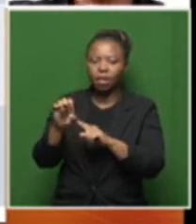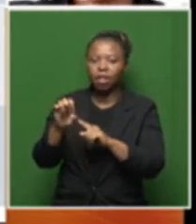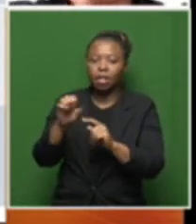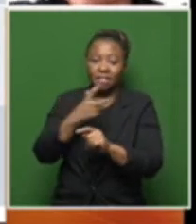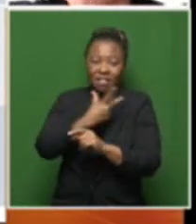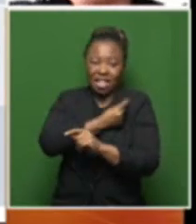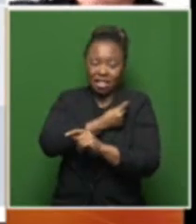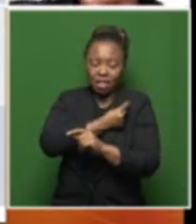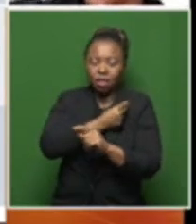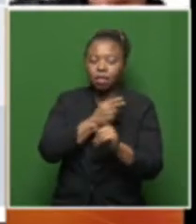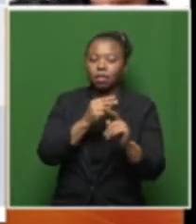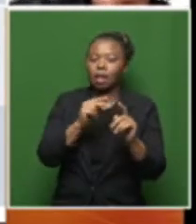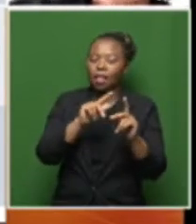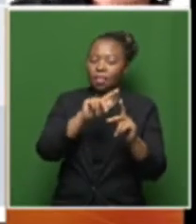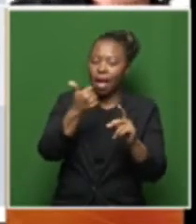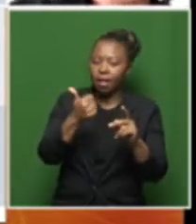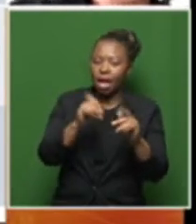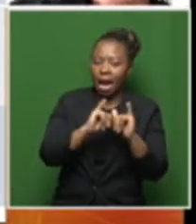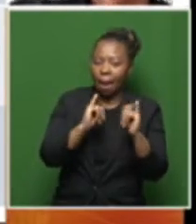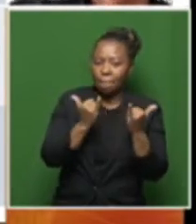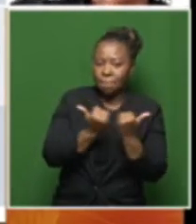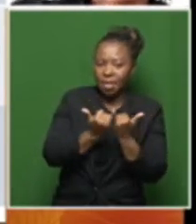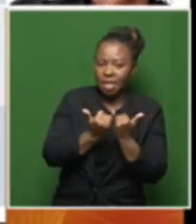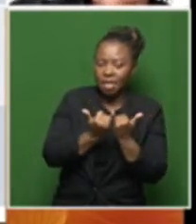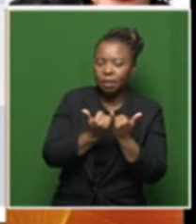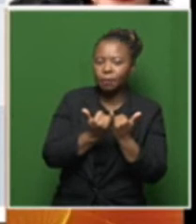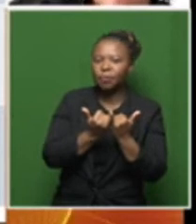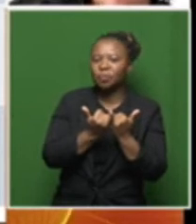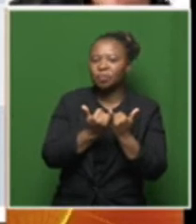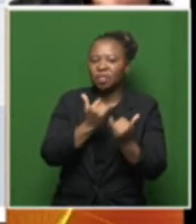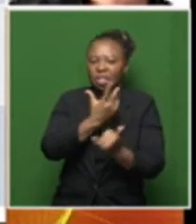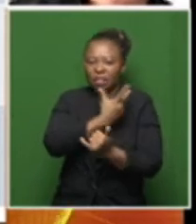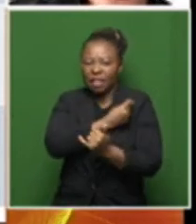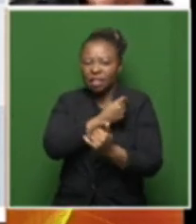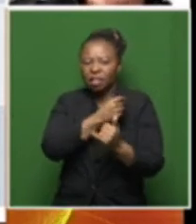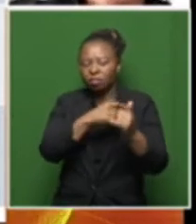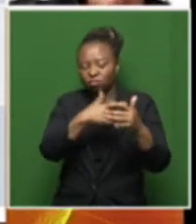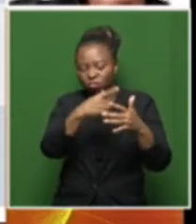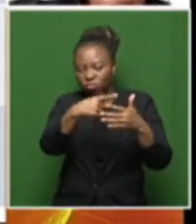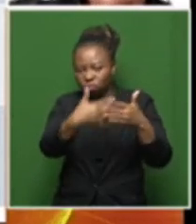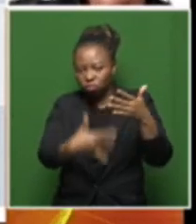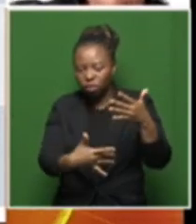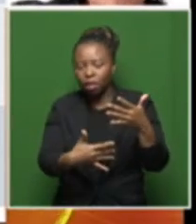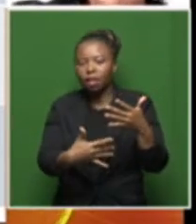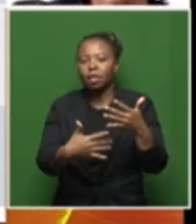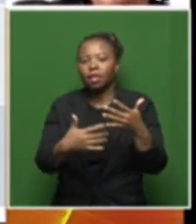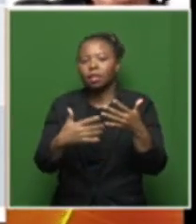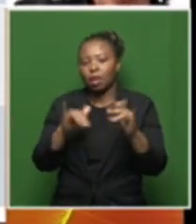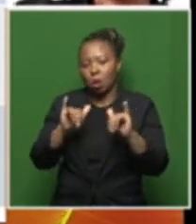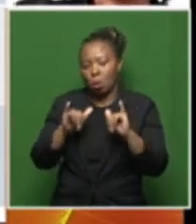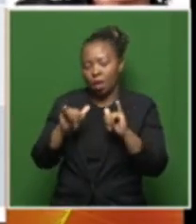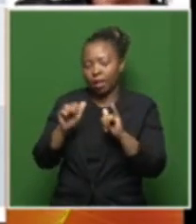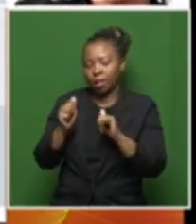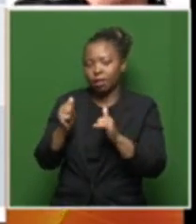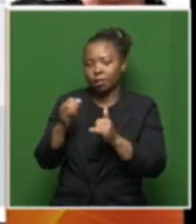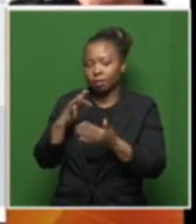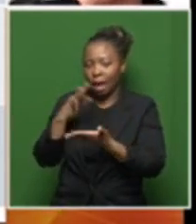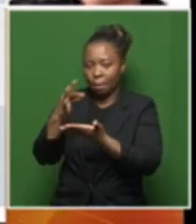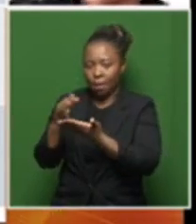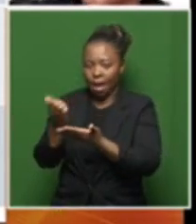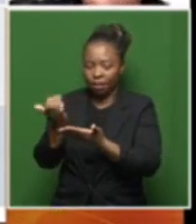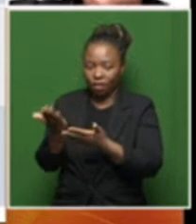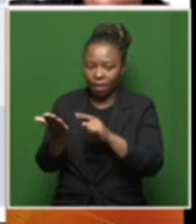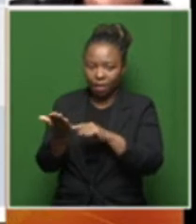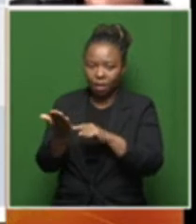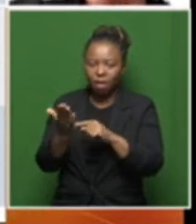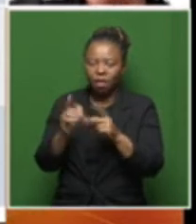the company we met with was Vaccination. They still, have not submitted at this point. We met with a company